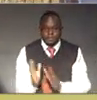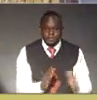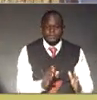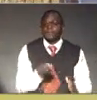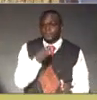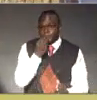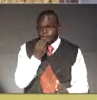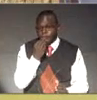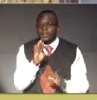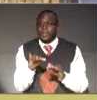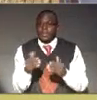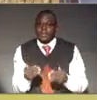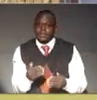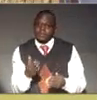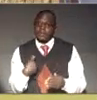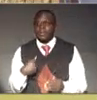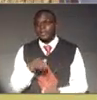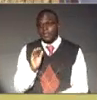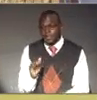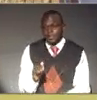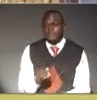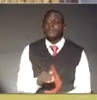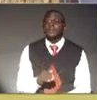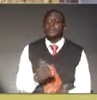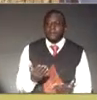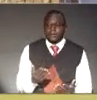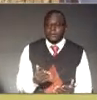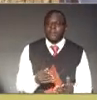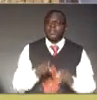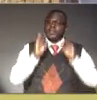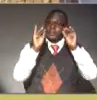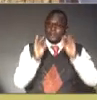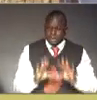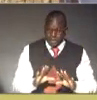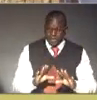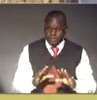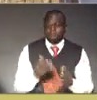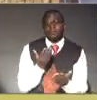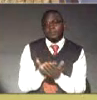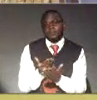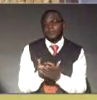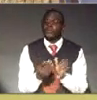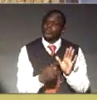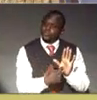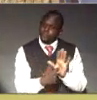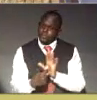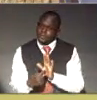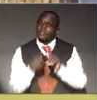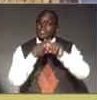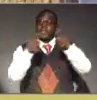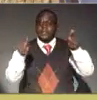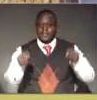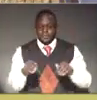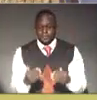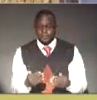feast. And if he asks you, you tell him that the teacher has asked you to show us the room. So